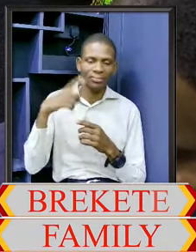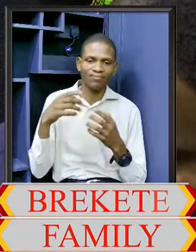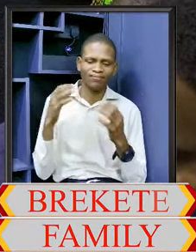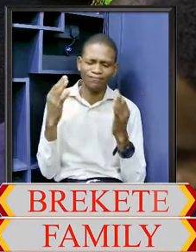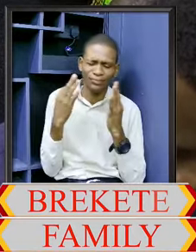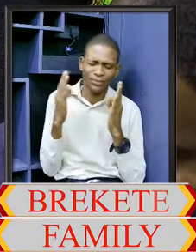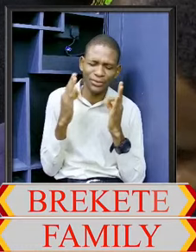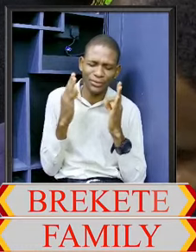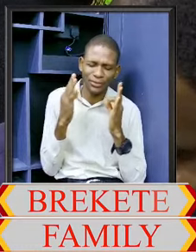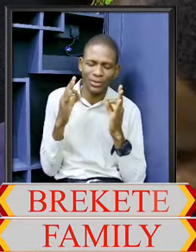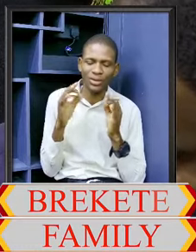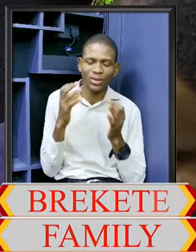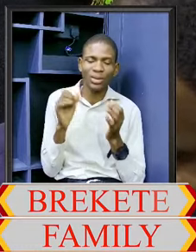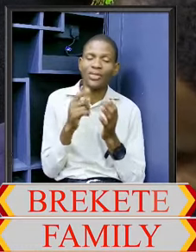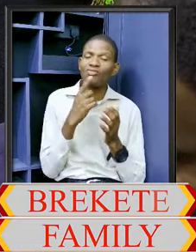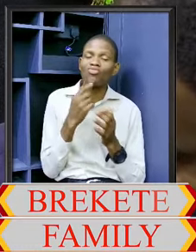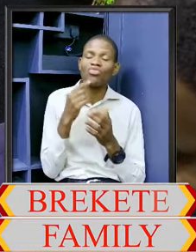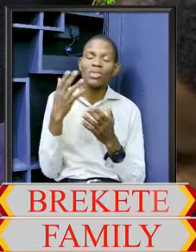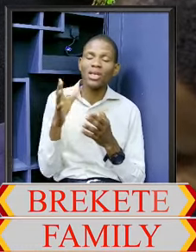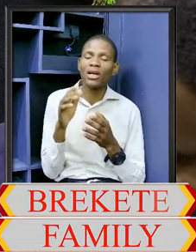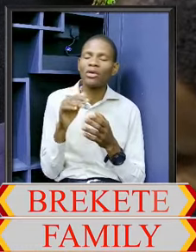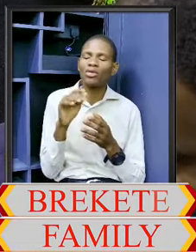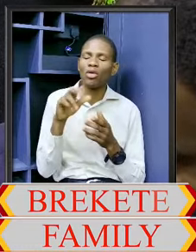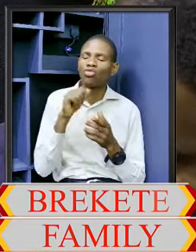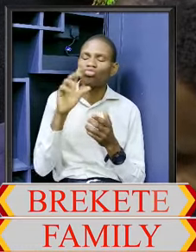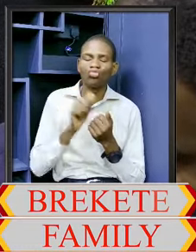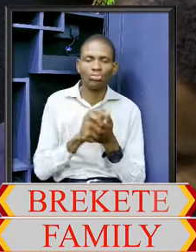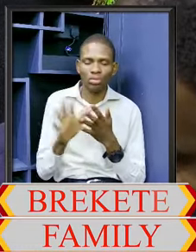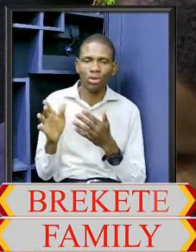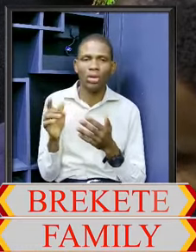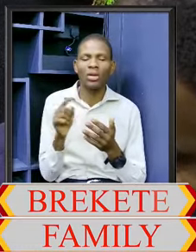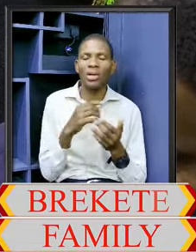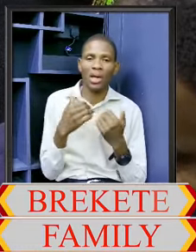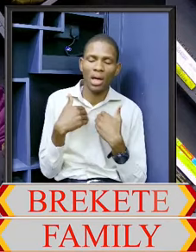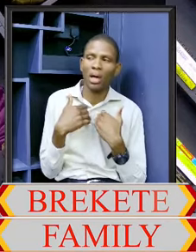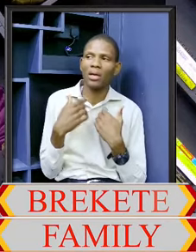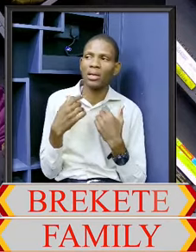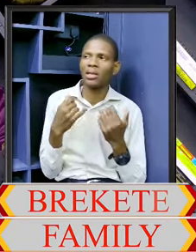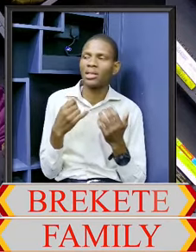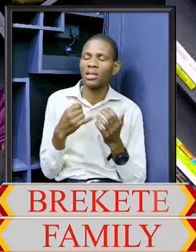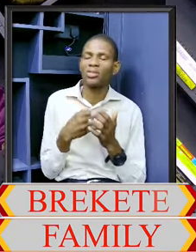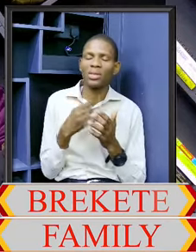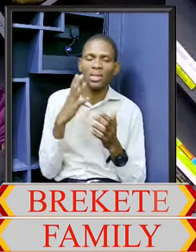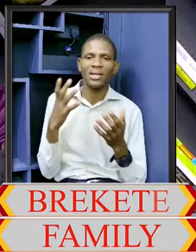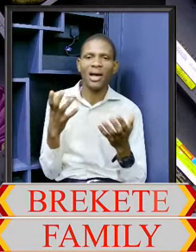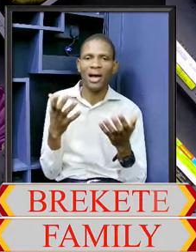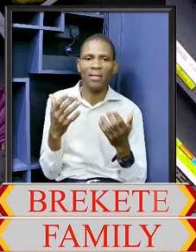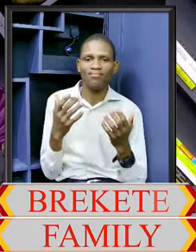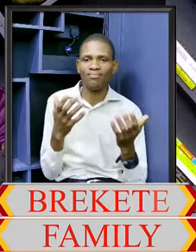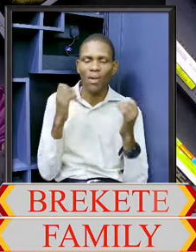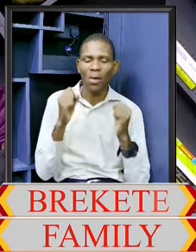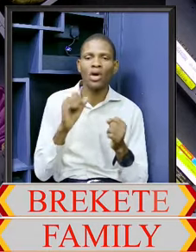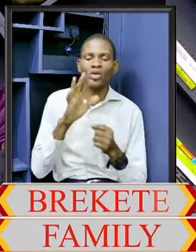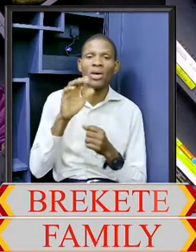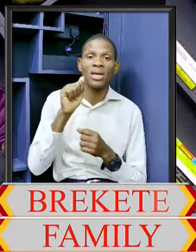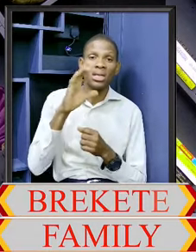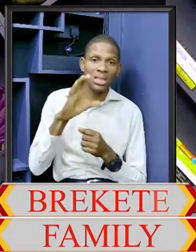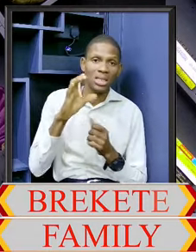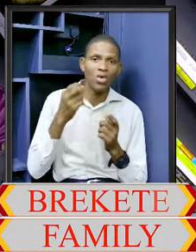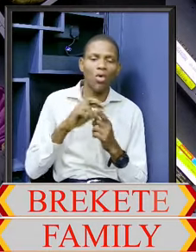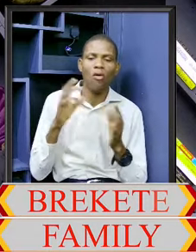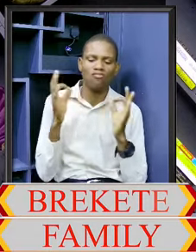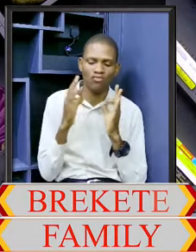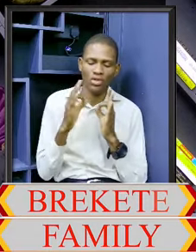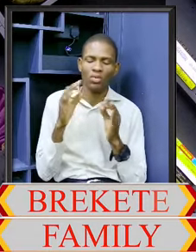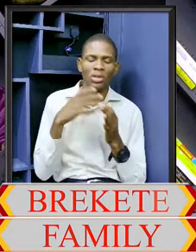fridge? Make soup way there for fridge. No corn sour. Yes. He go carry. He go carry your AC, your fridge. Now, what do you want?